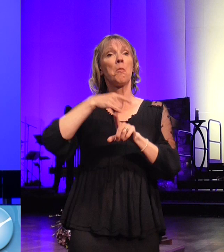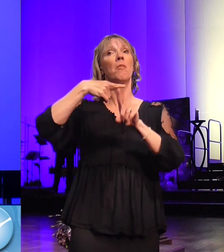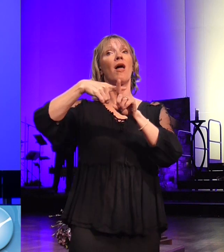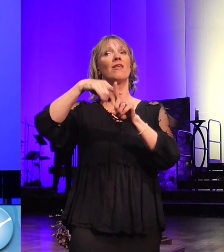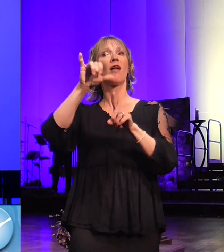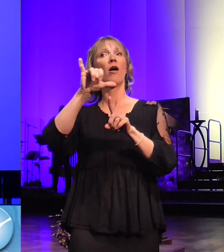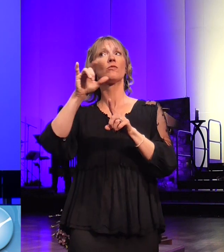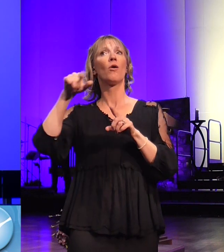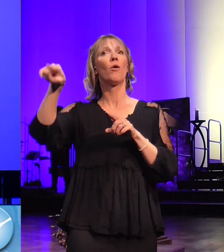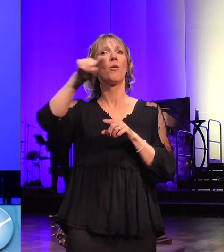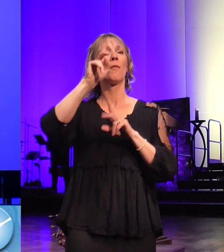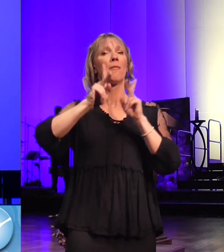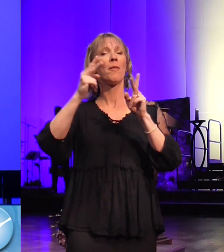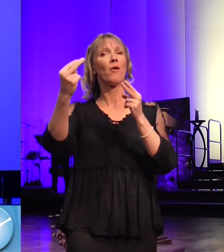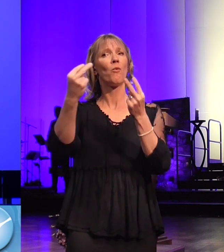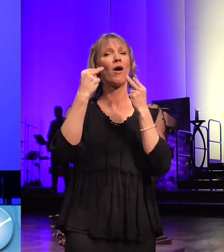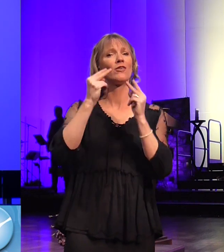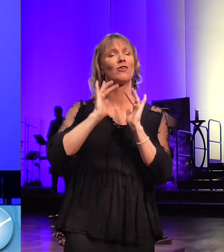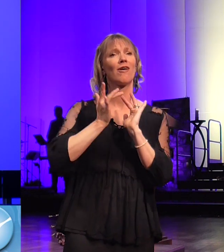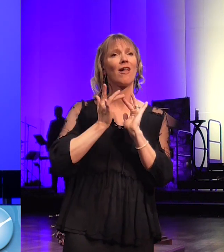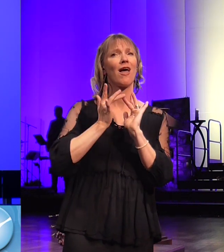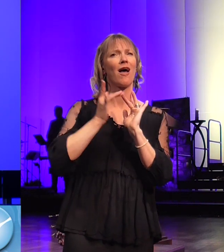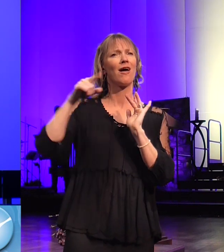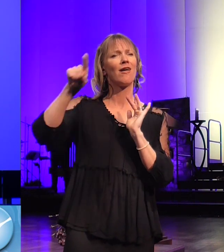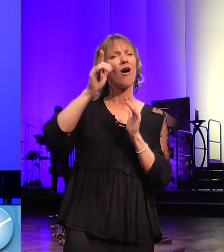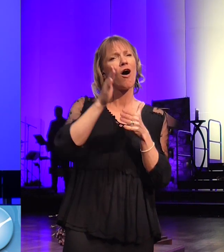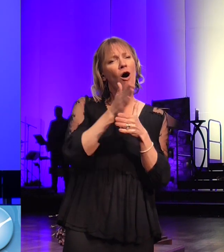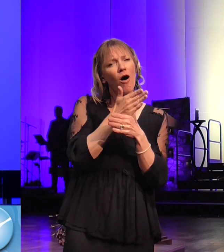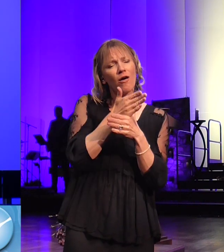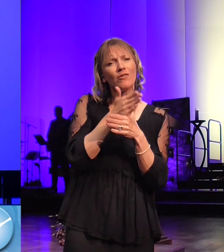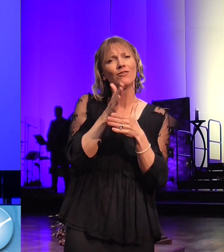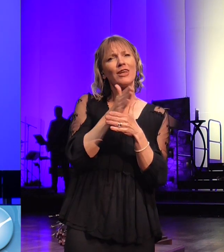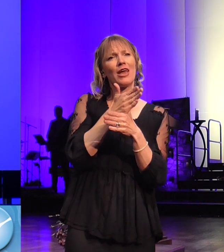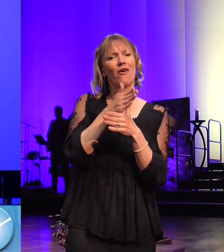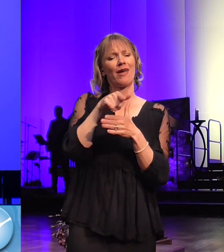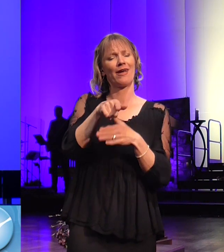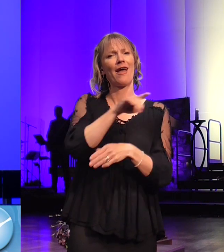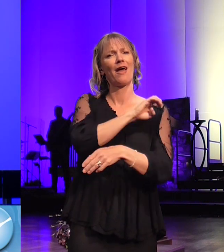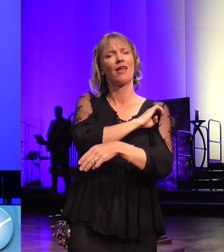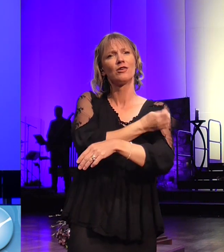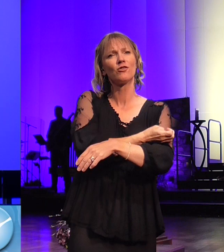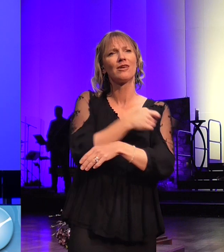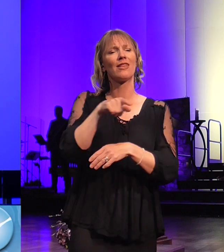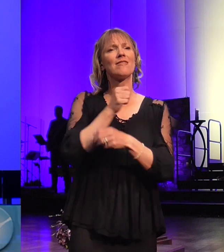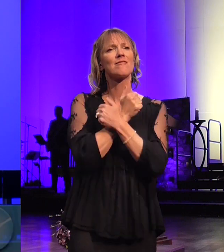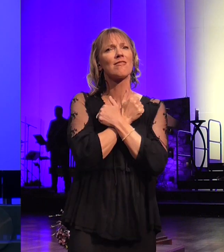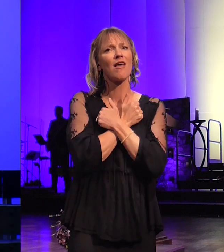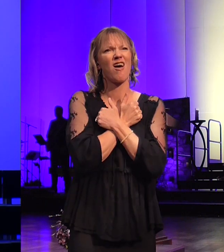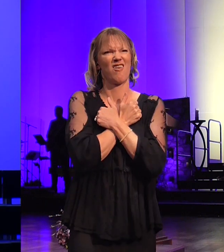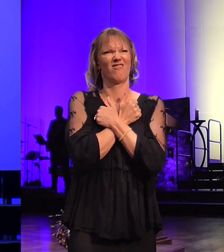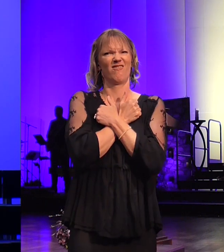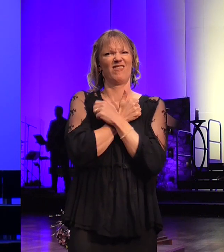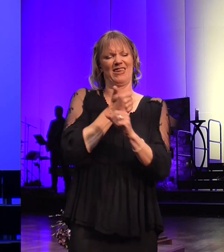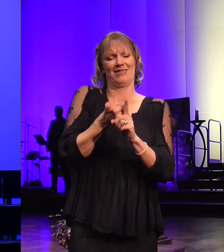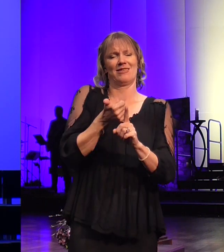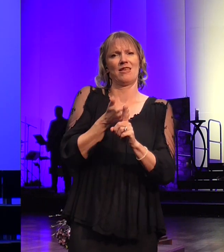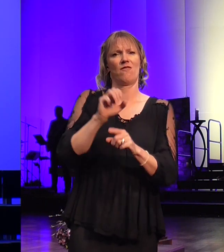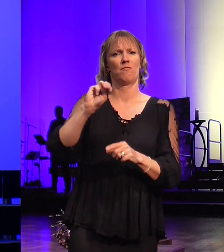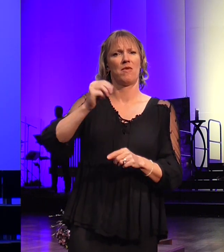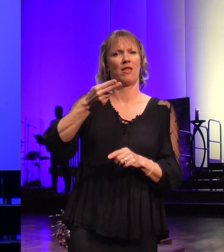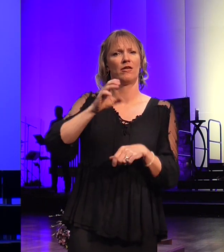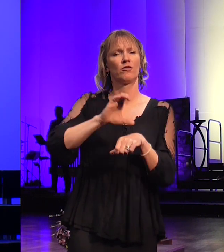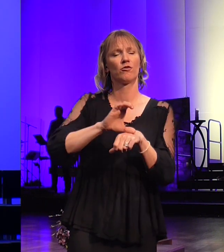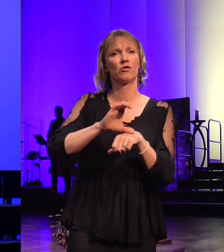are online who are also sharing this energy and this love that is Mile High Church.